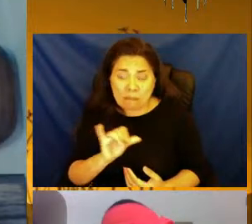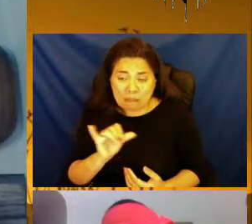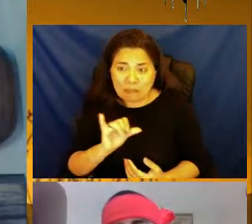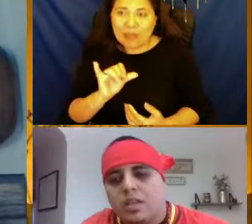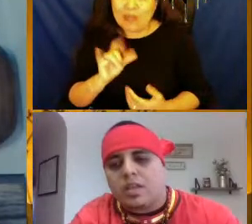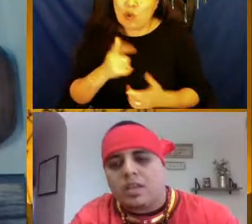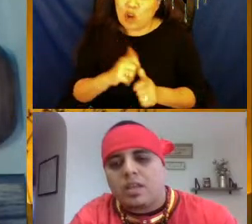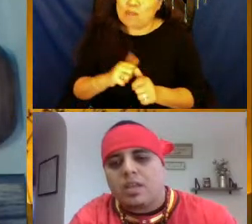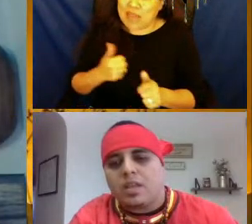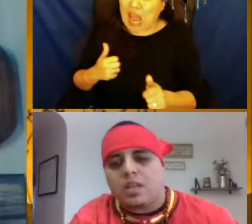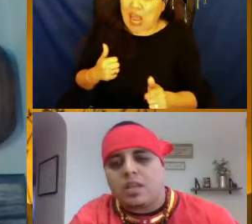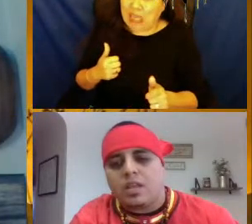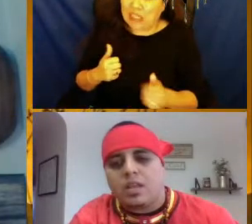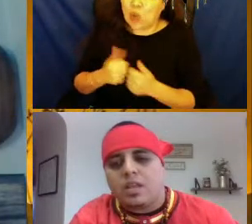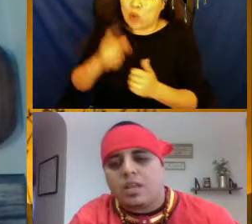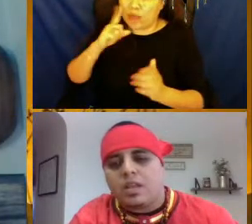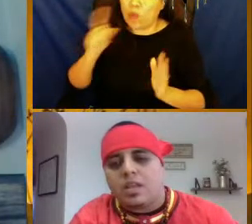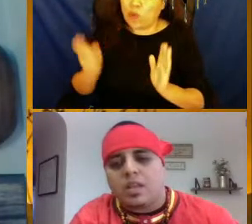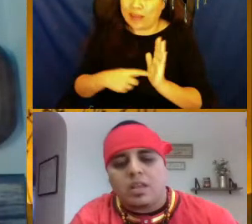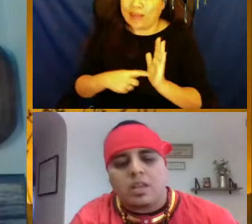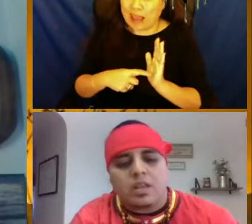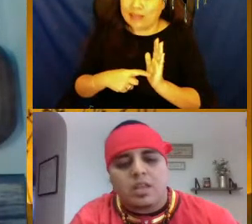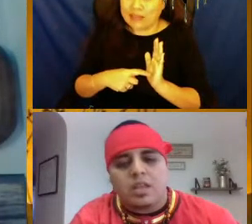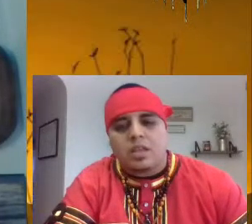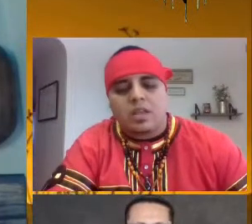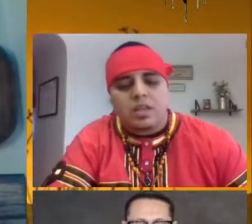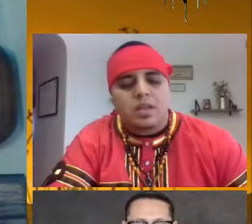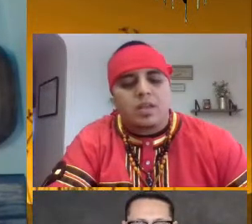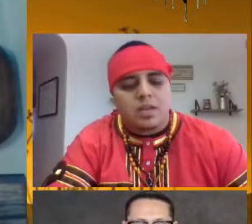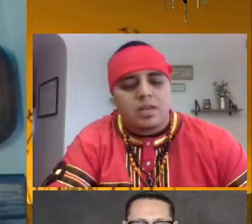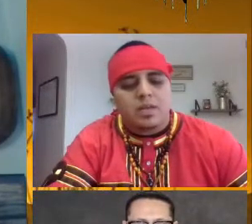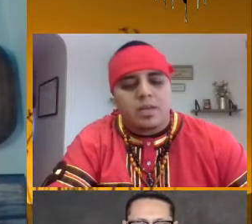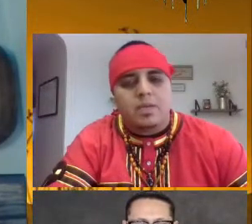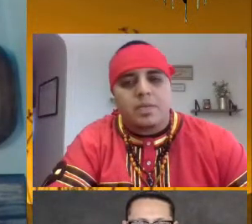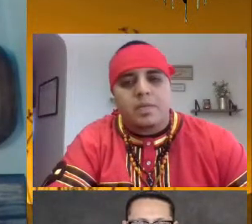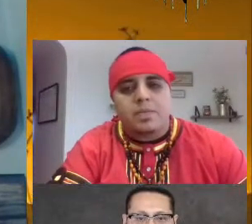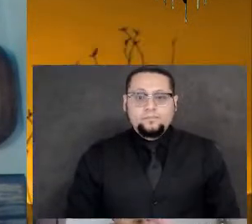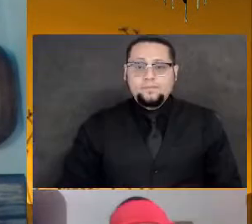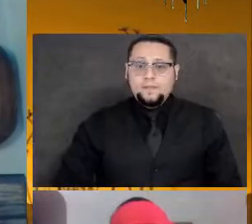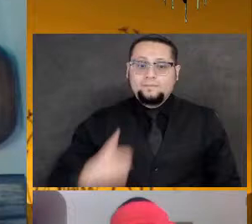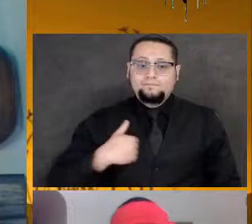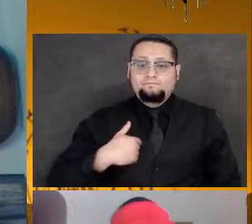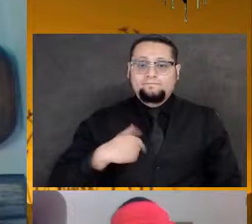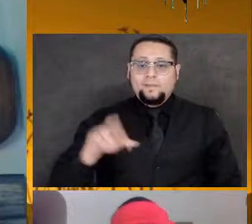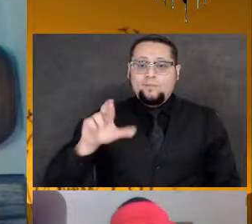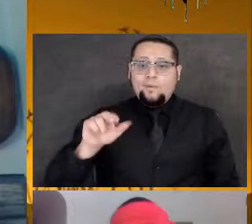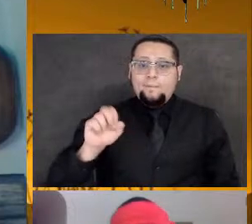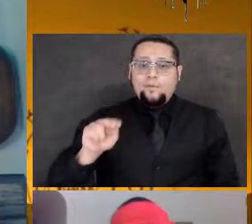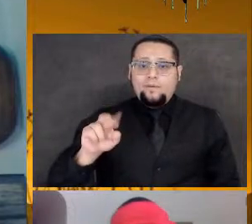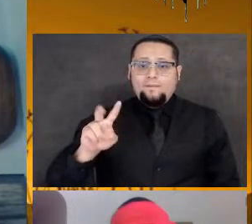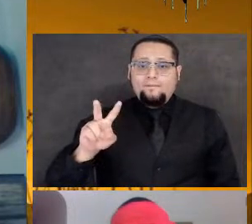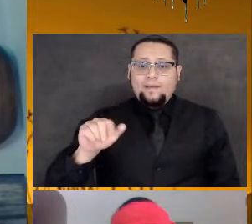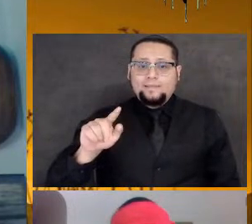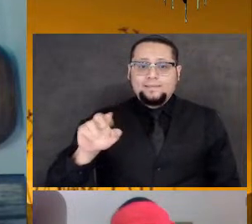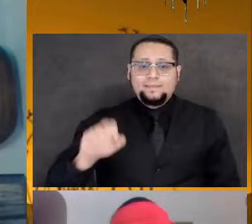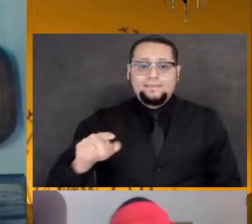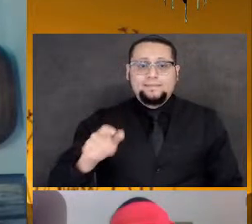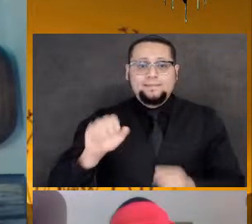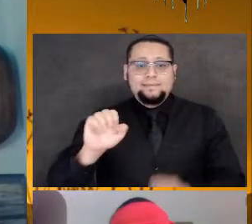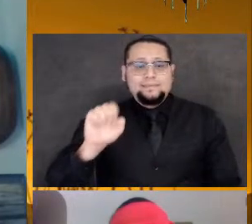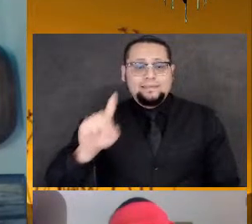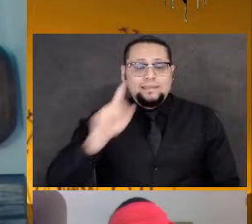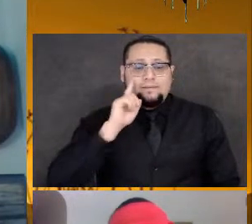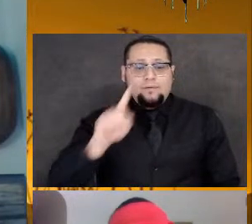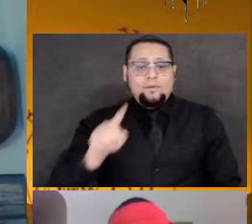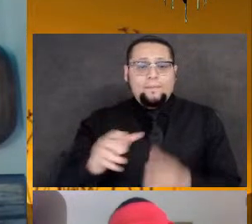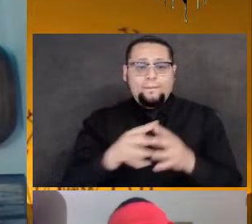lags behind in all that effort. So I'm Ramon Vasquez. I'm the Executive Director of the American Indians in Texas at